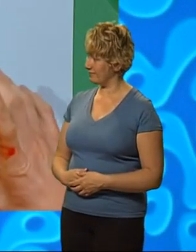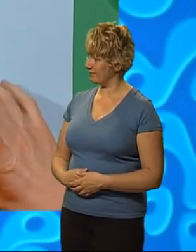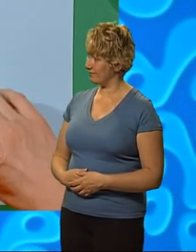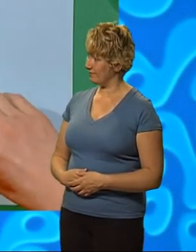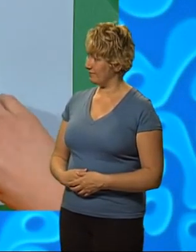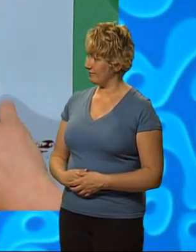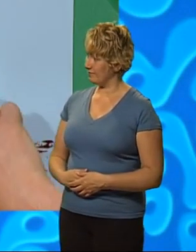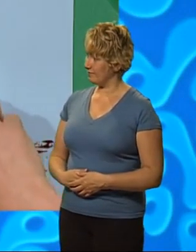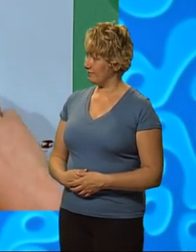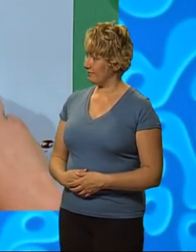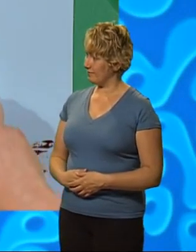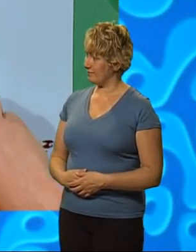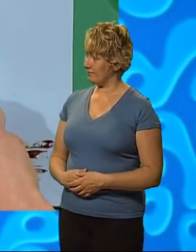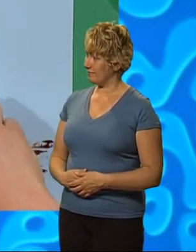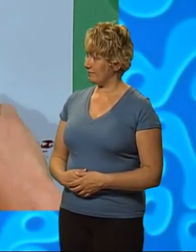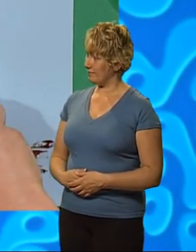like that and put it and go.